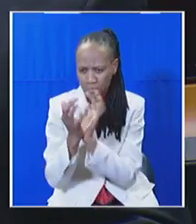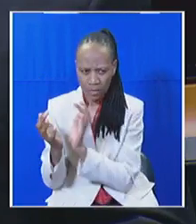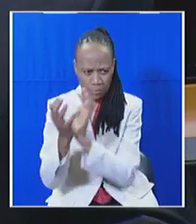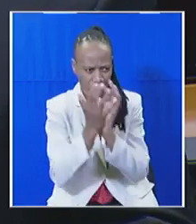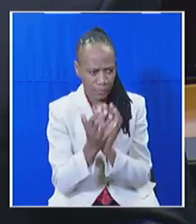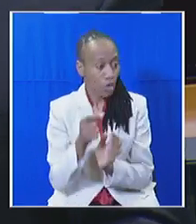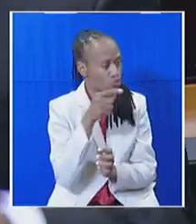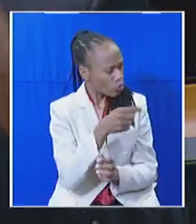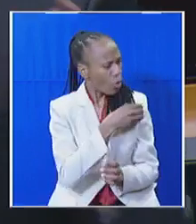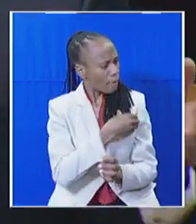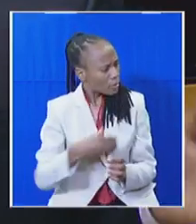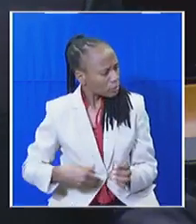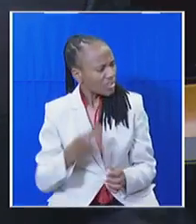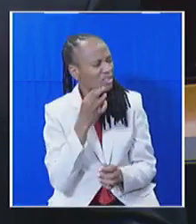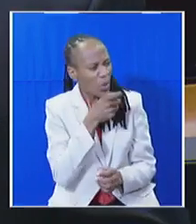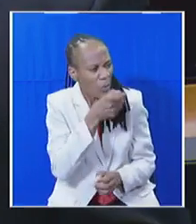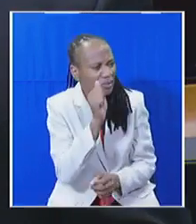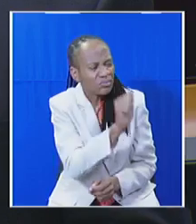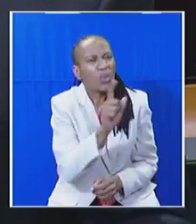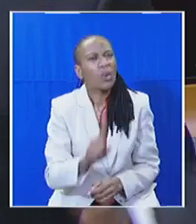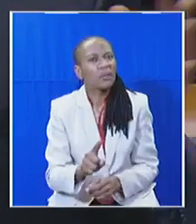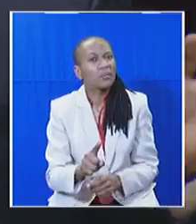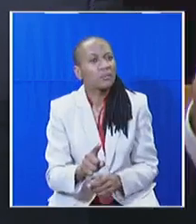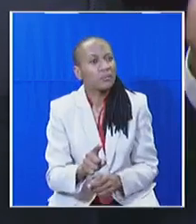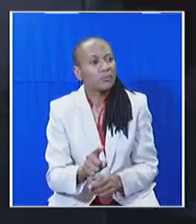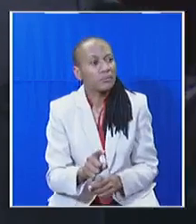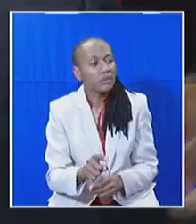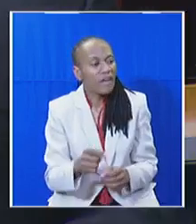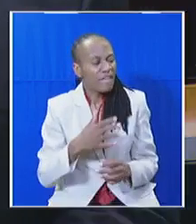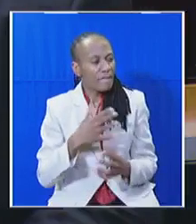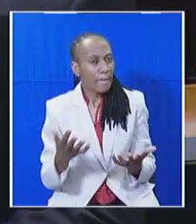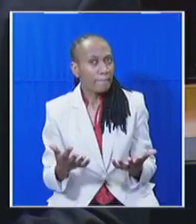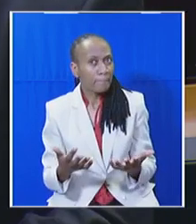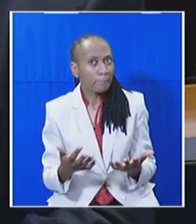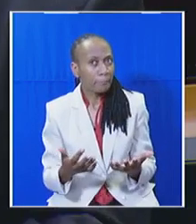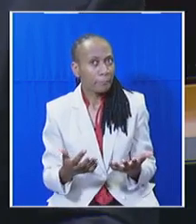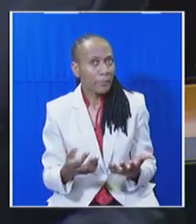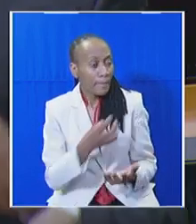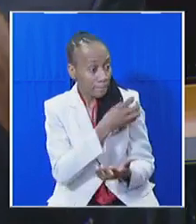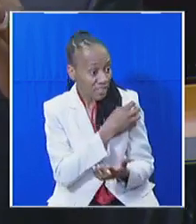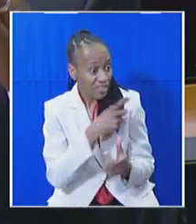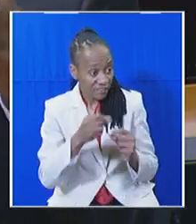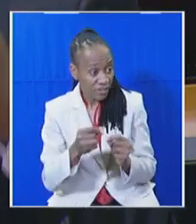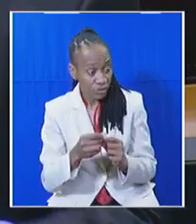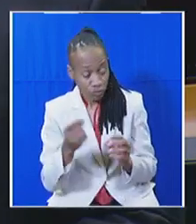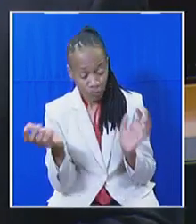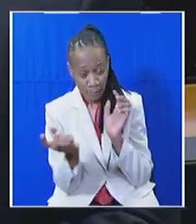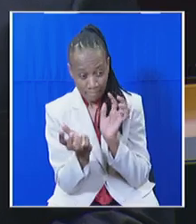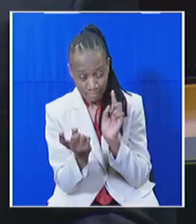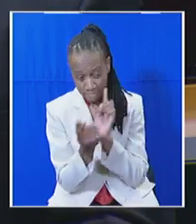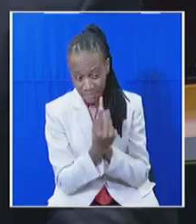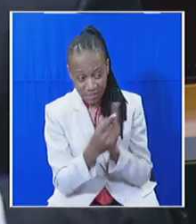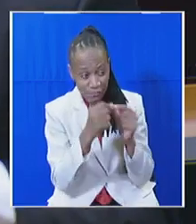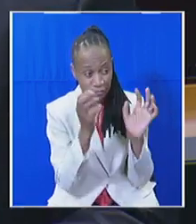your comment about that? Have you condemned the Honorable Minister? And